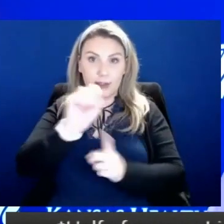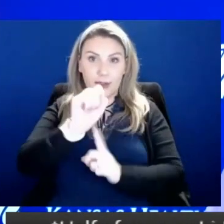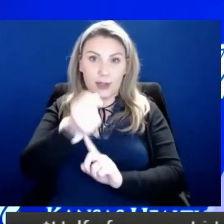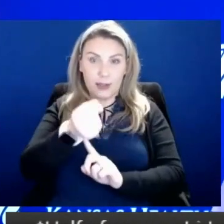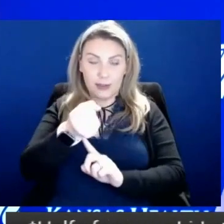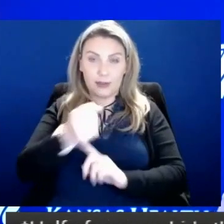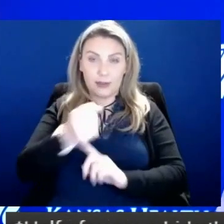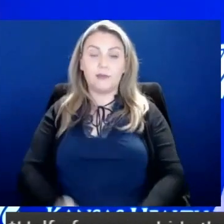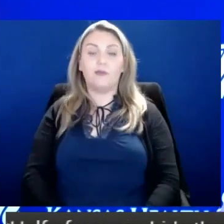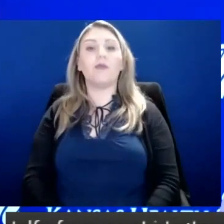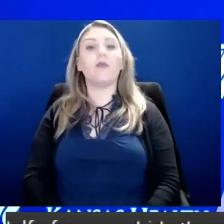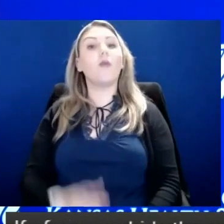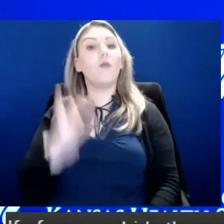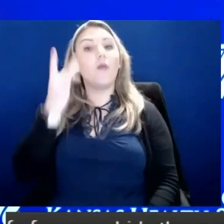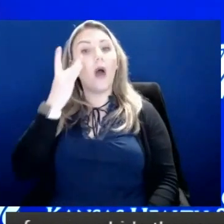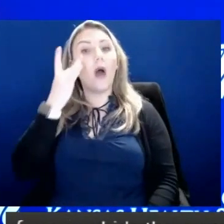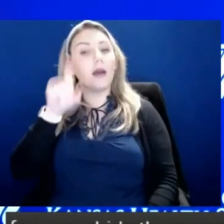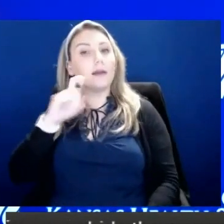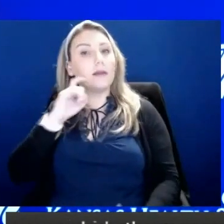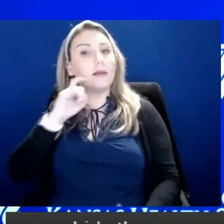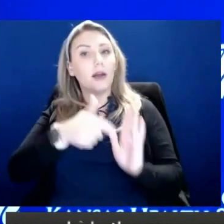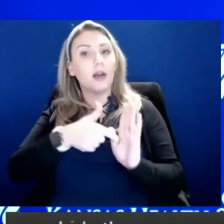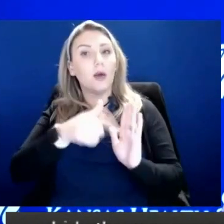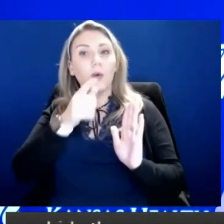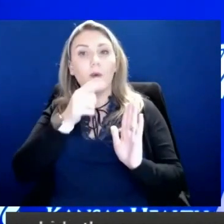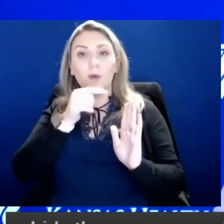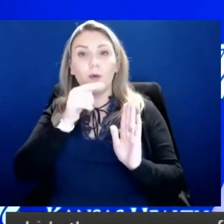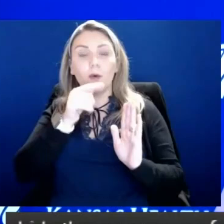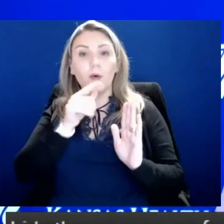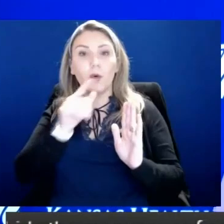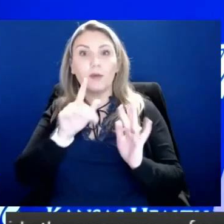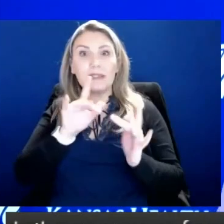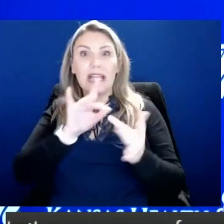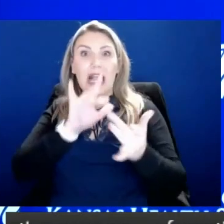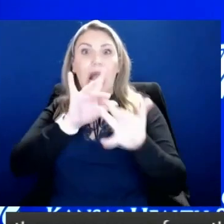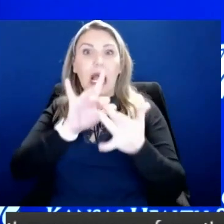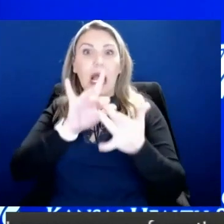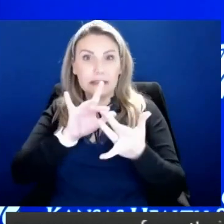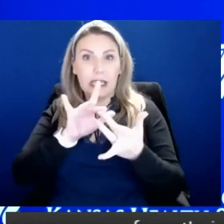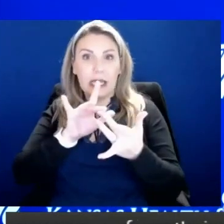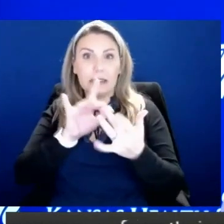really need to identify who could be in contact with you and get them the proper